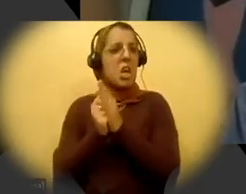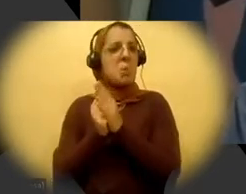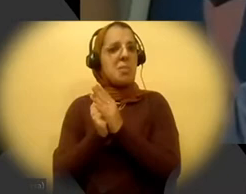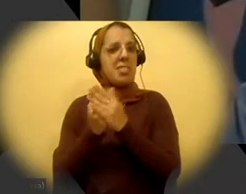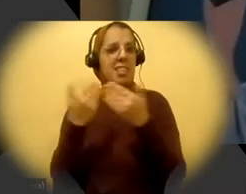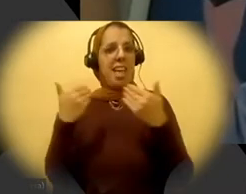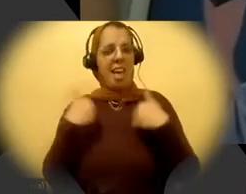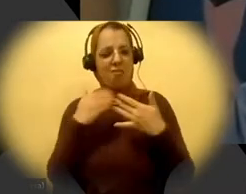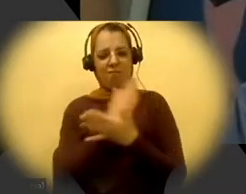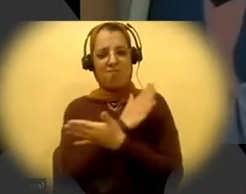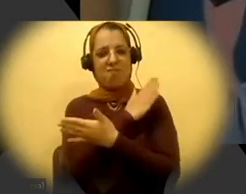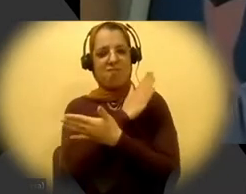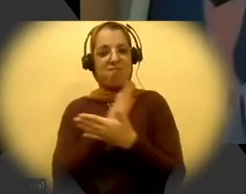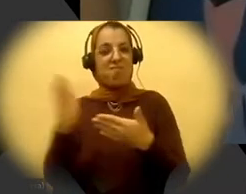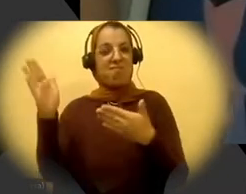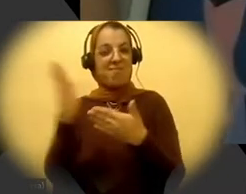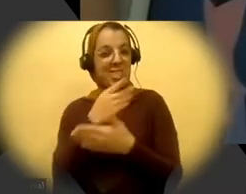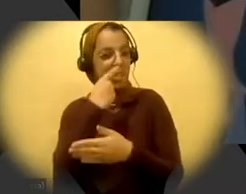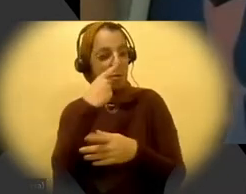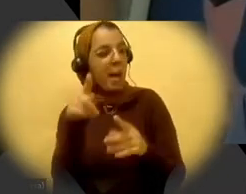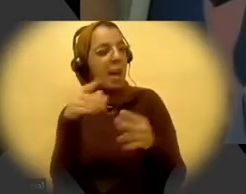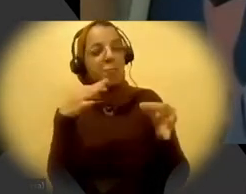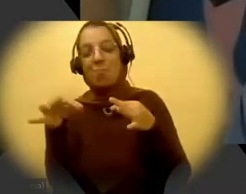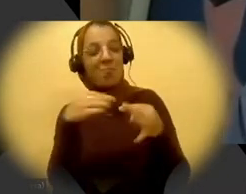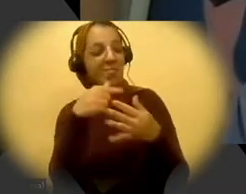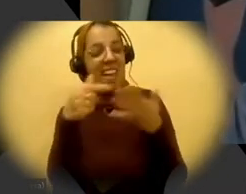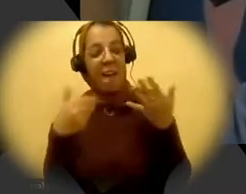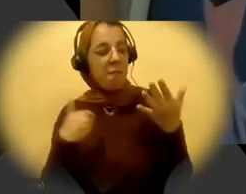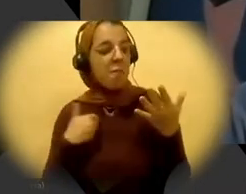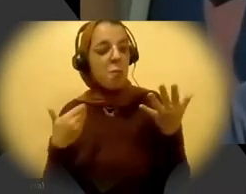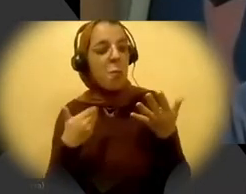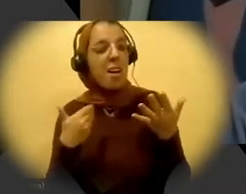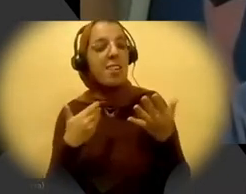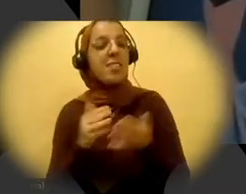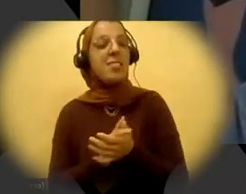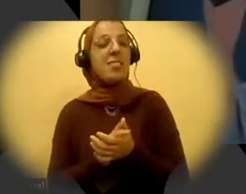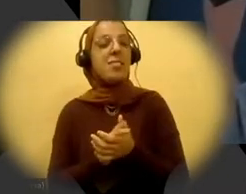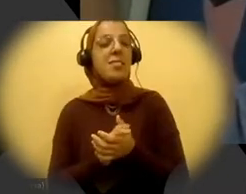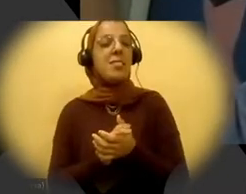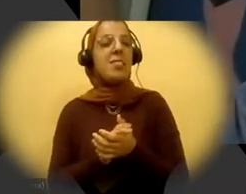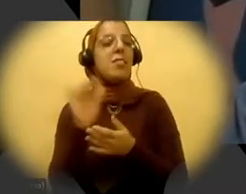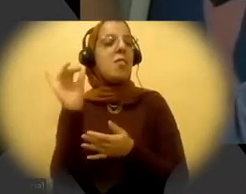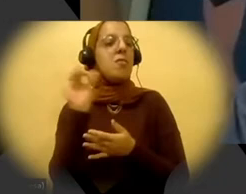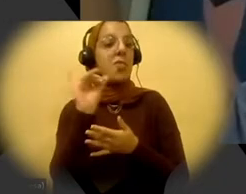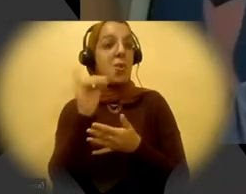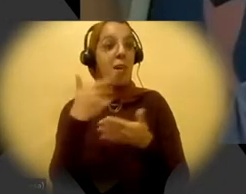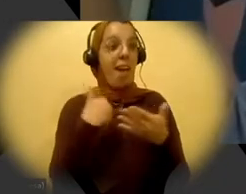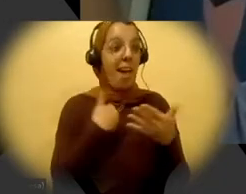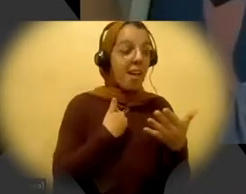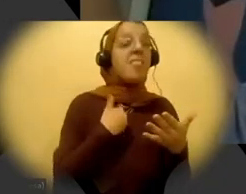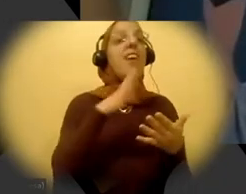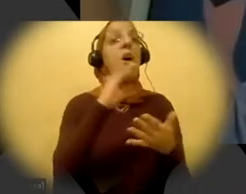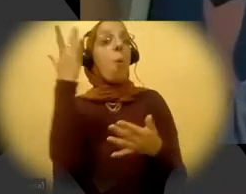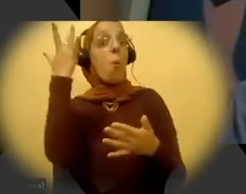like that process of, you know, what type of videos we have and like why we're including all of them.